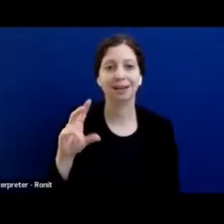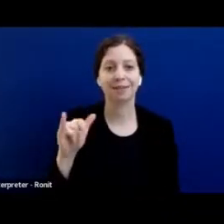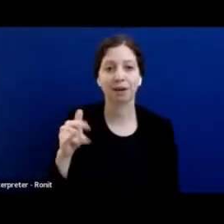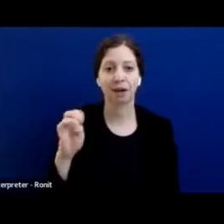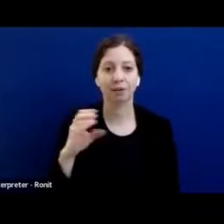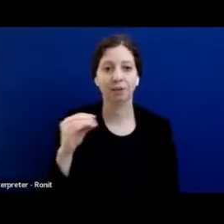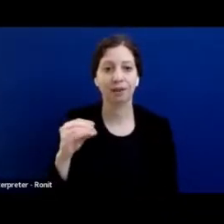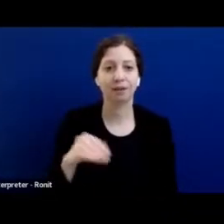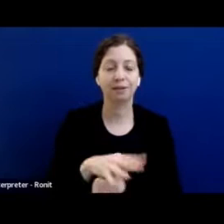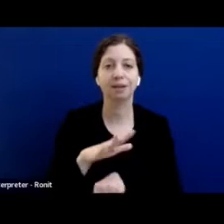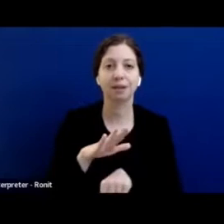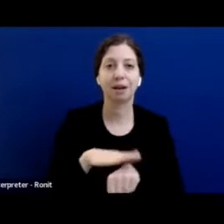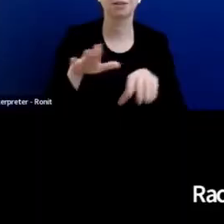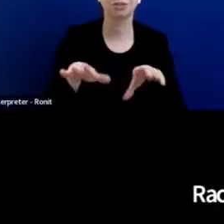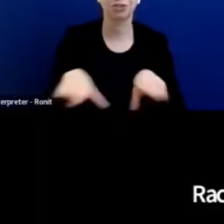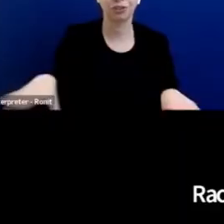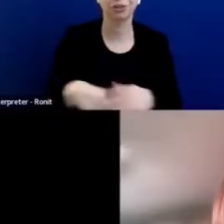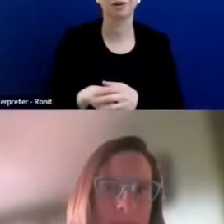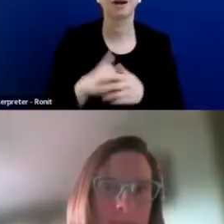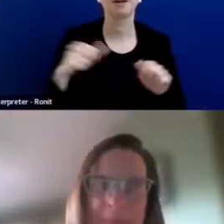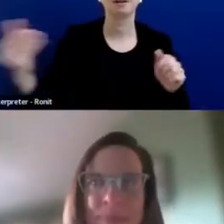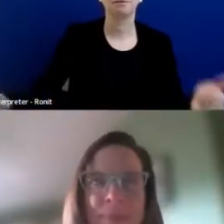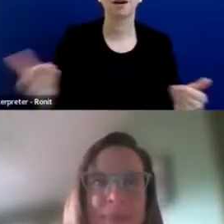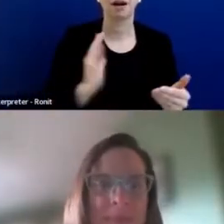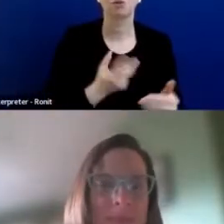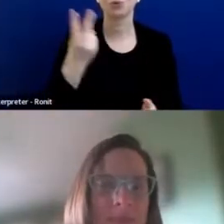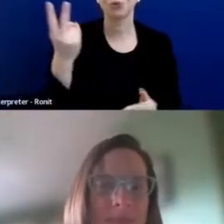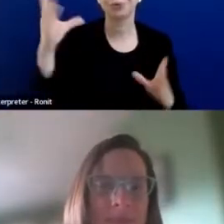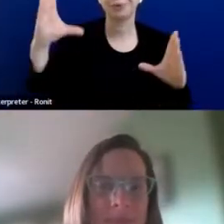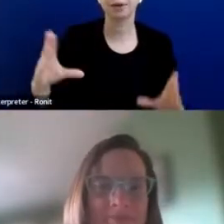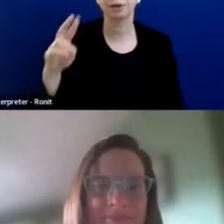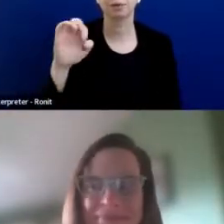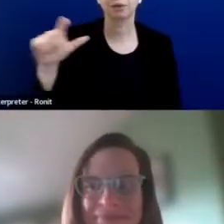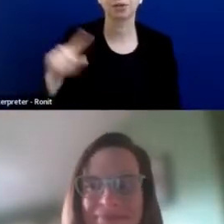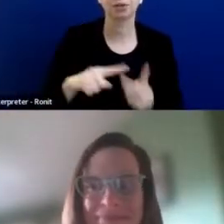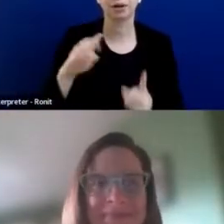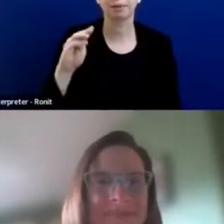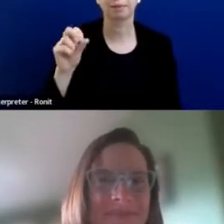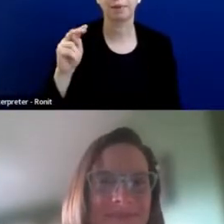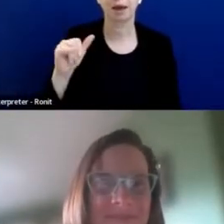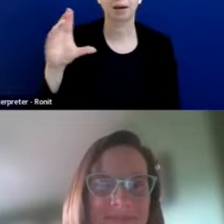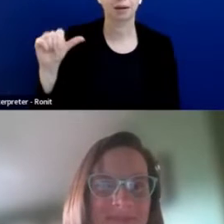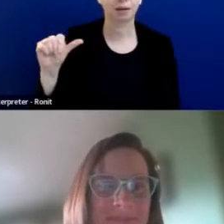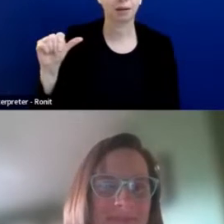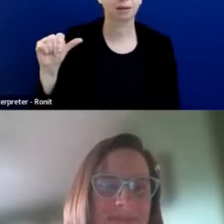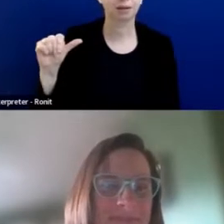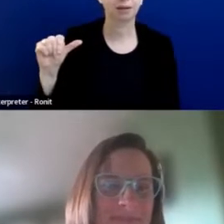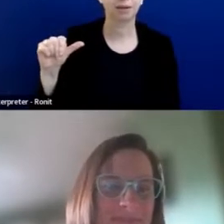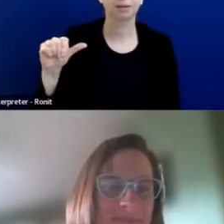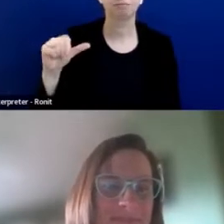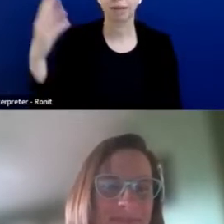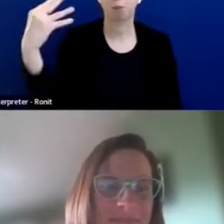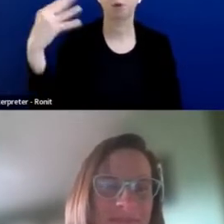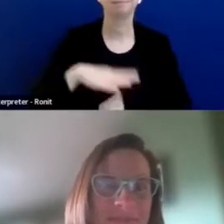And I get to invite our two speakers up, Rachel and Monica, if you guys could turn on your